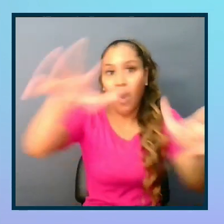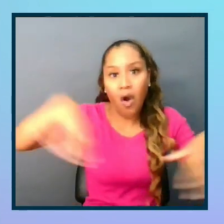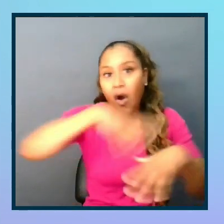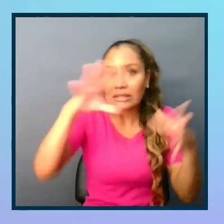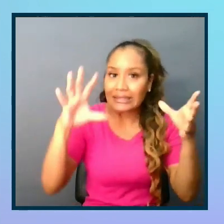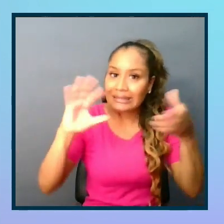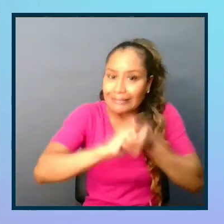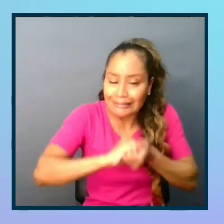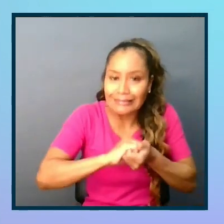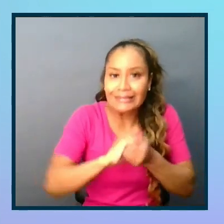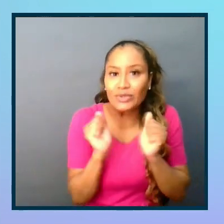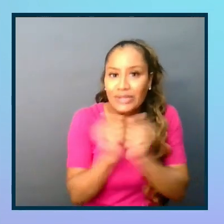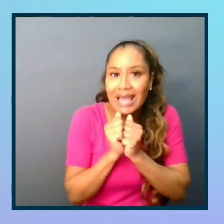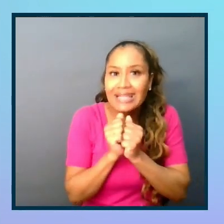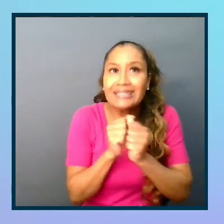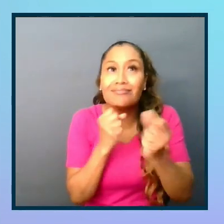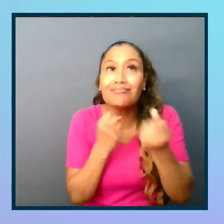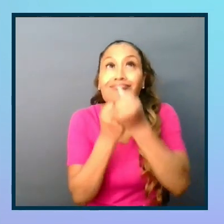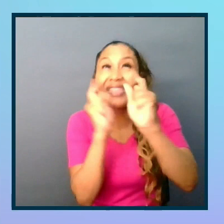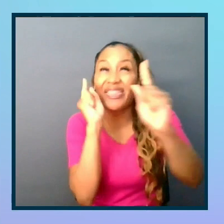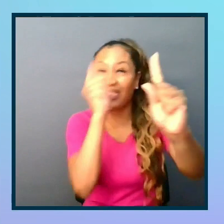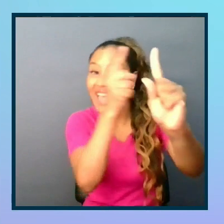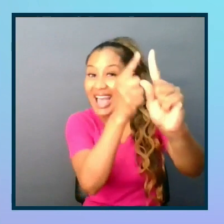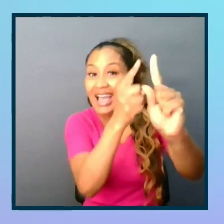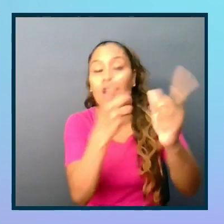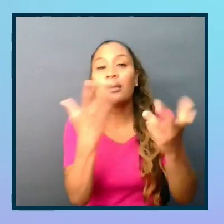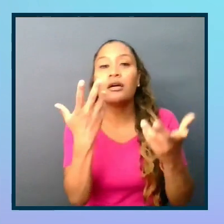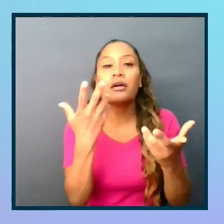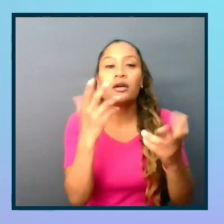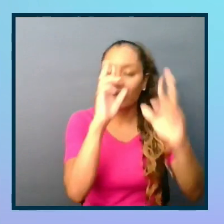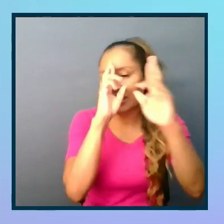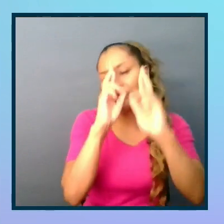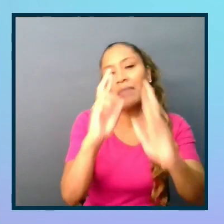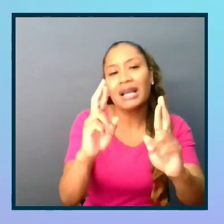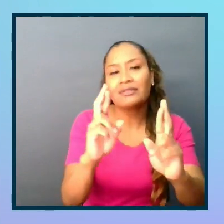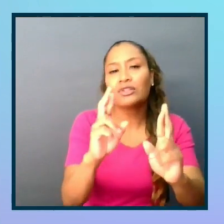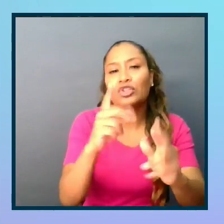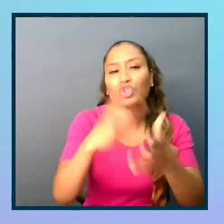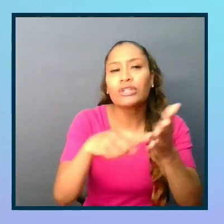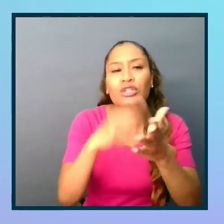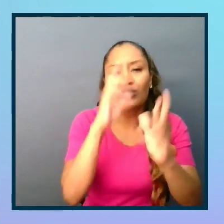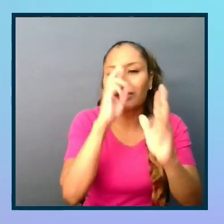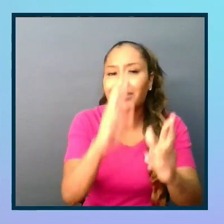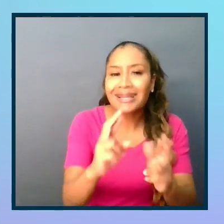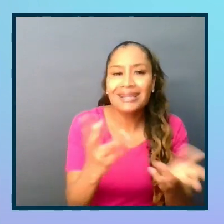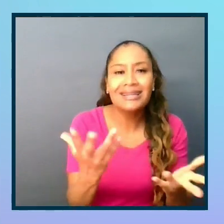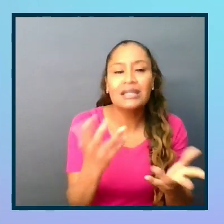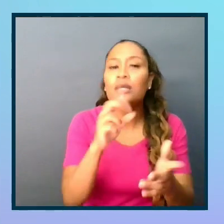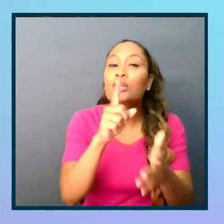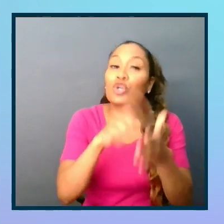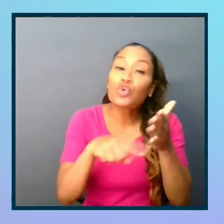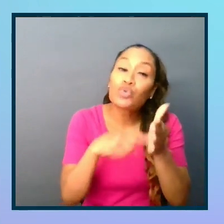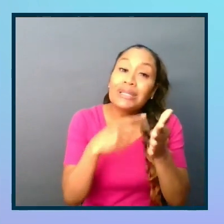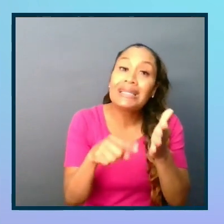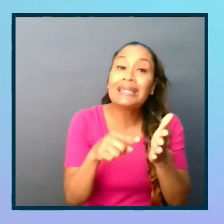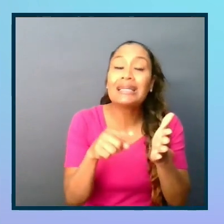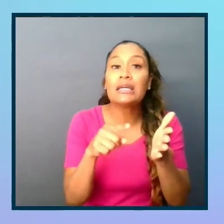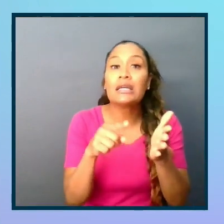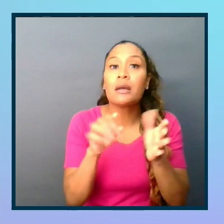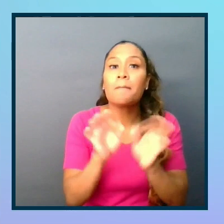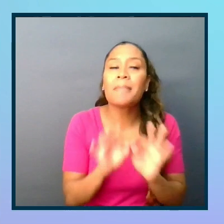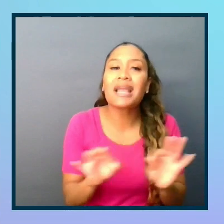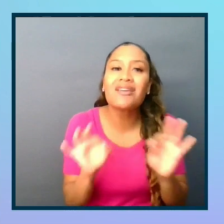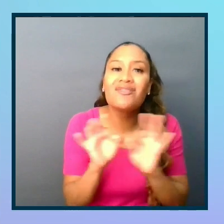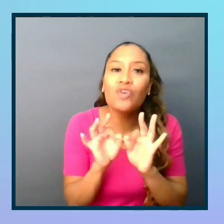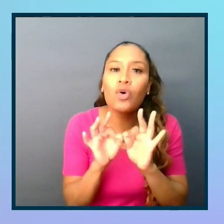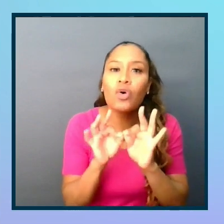do that. Other common things, be respectful with your critiques, make sure that your critiques are, they're meaningful, they're